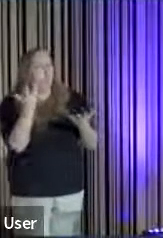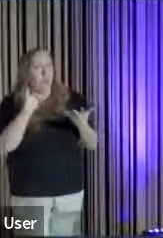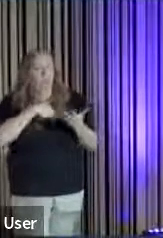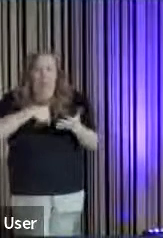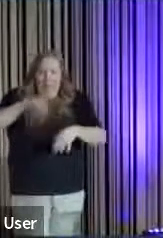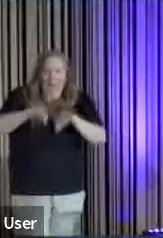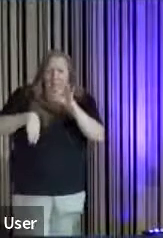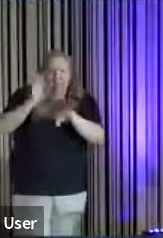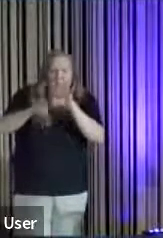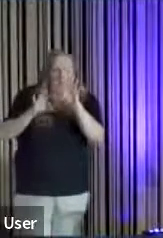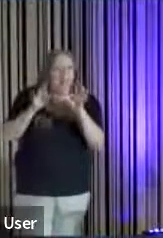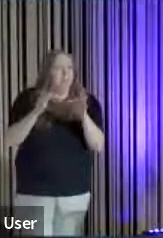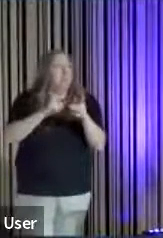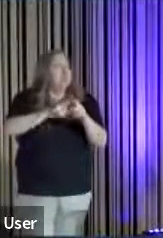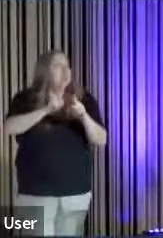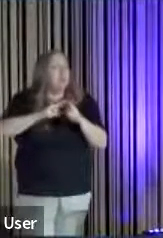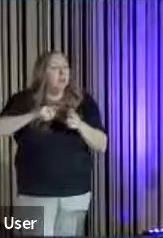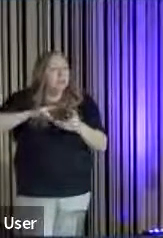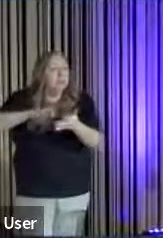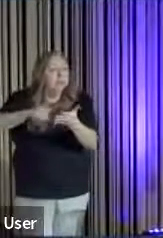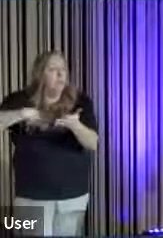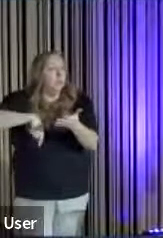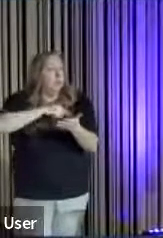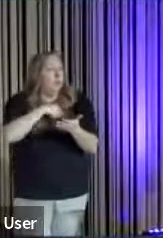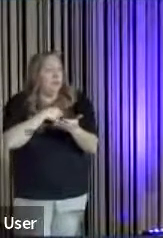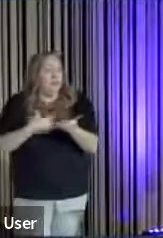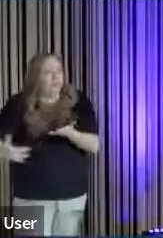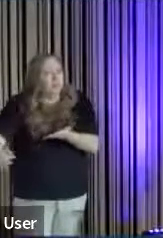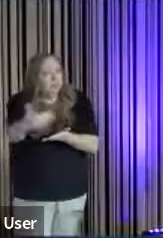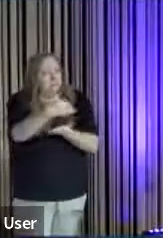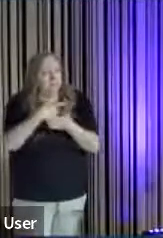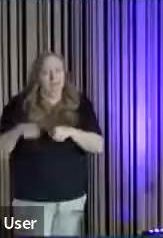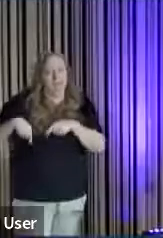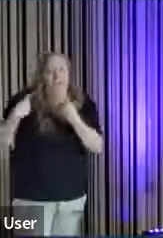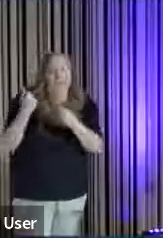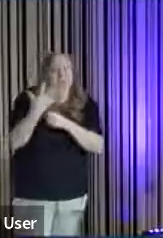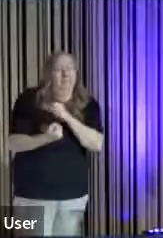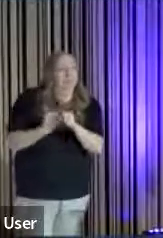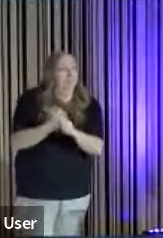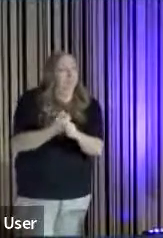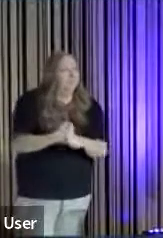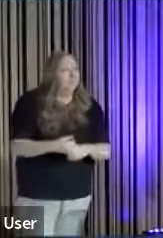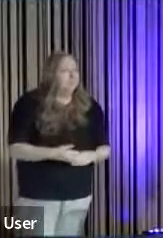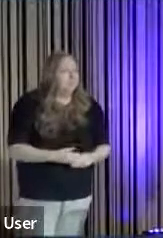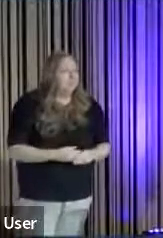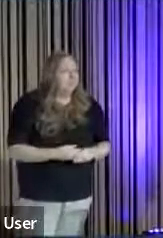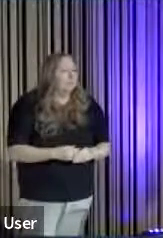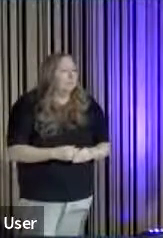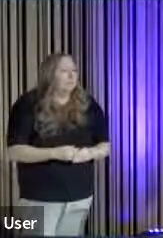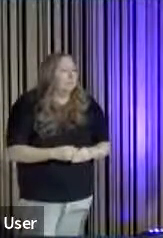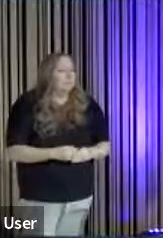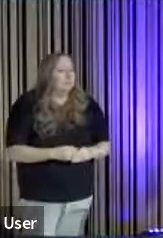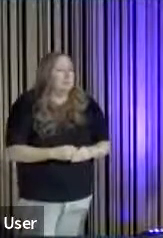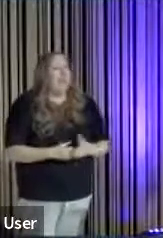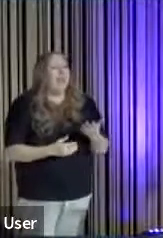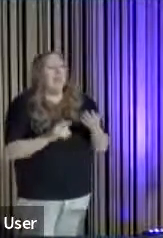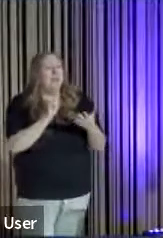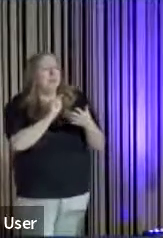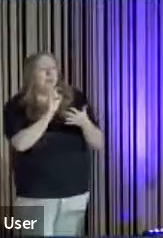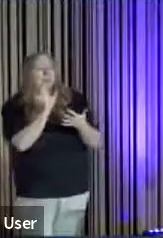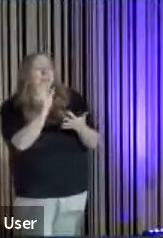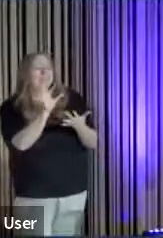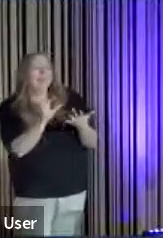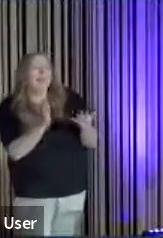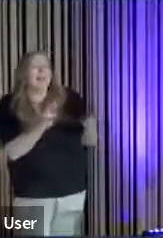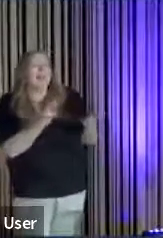the years by the Tara Oceans Consortium in particular. And those are just giving you a